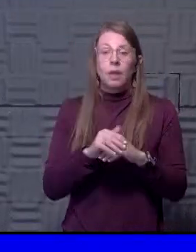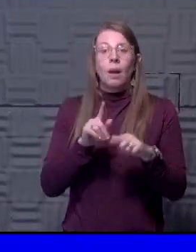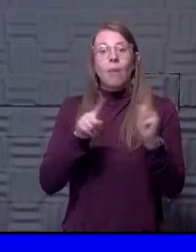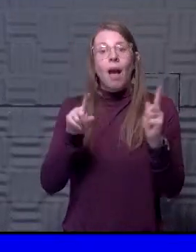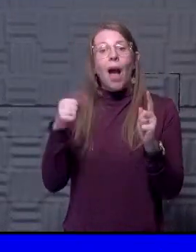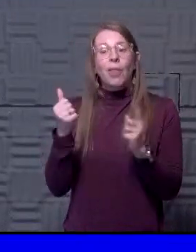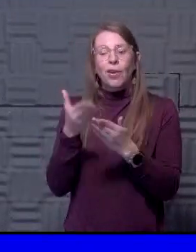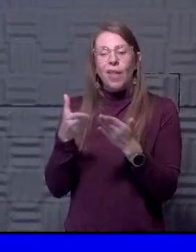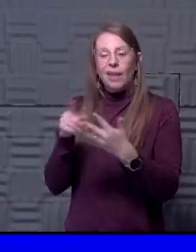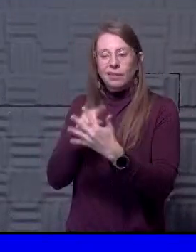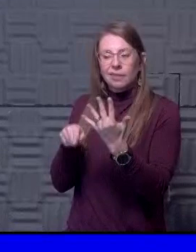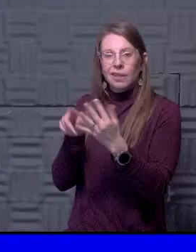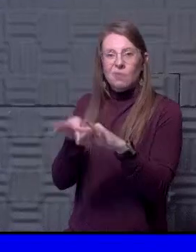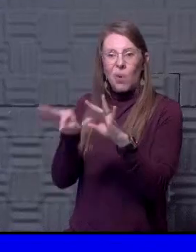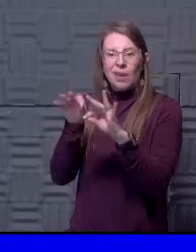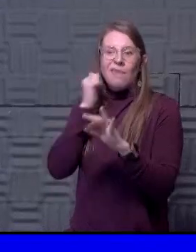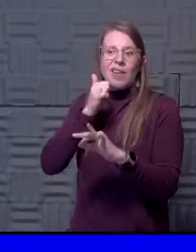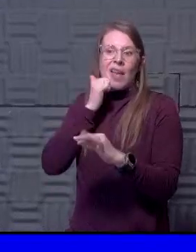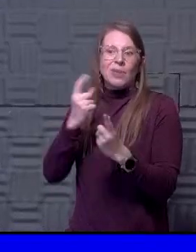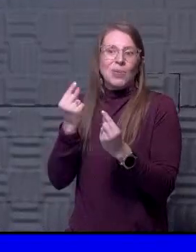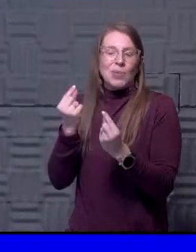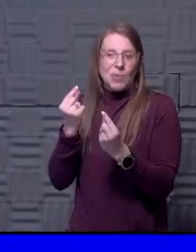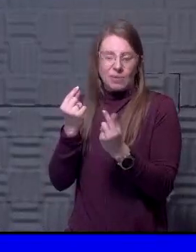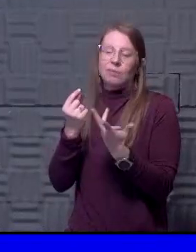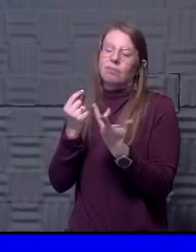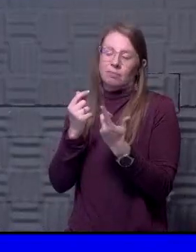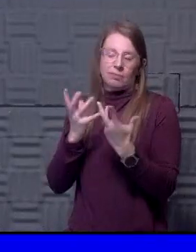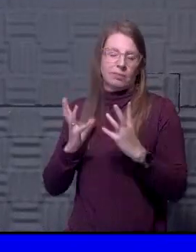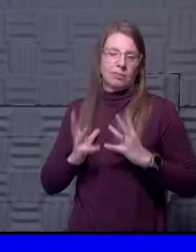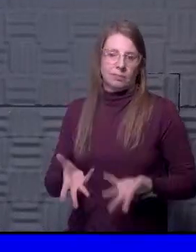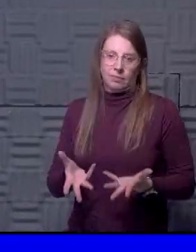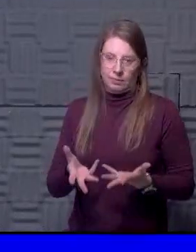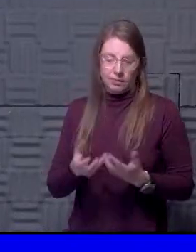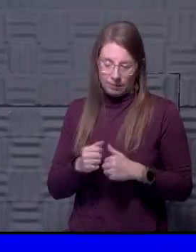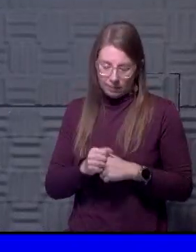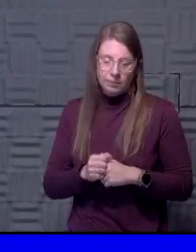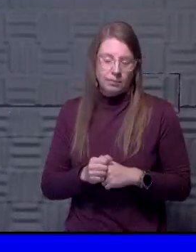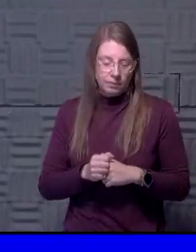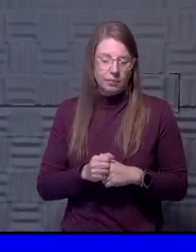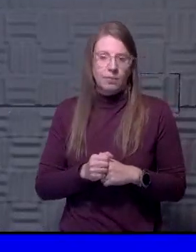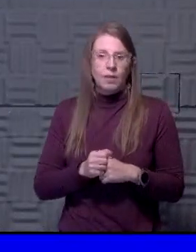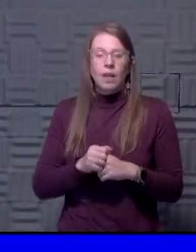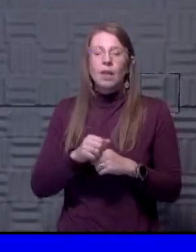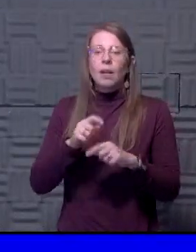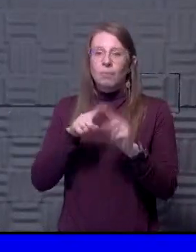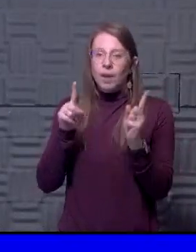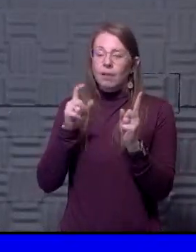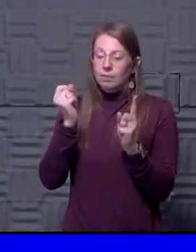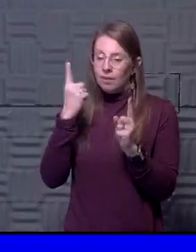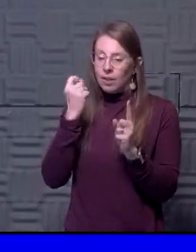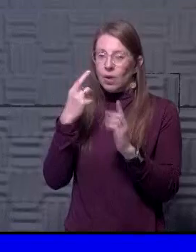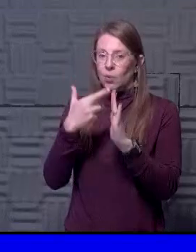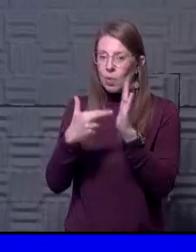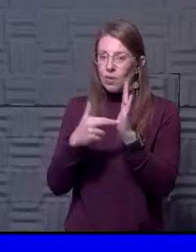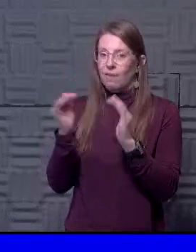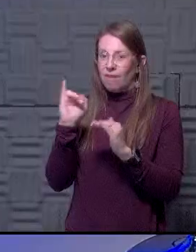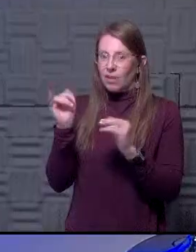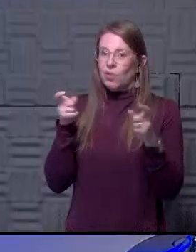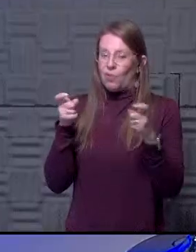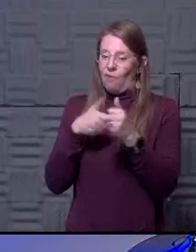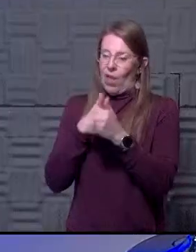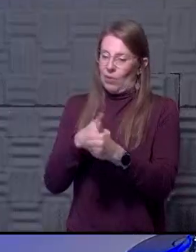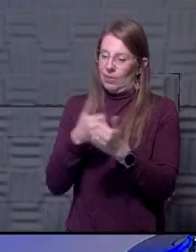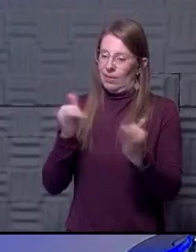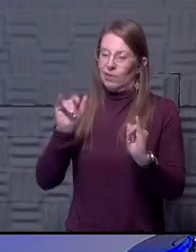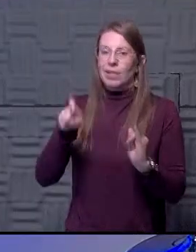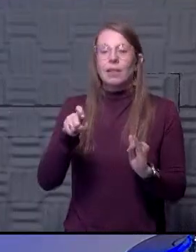things that need to be done on a day-to-day basis is certainly going to be reasonable to do, taking those precautions that we've been talking about.